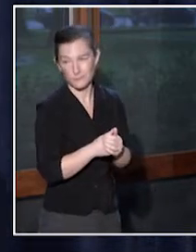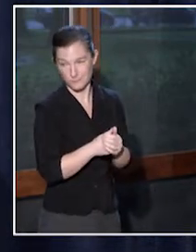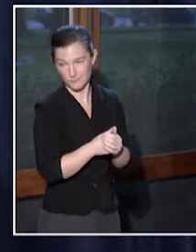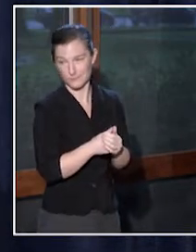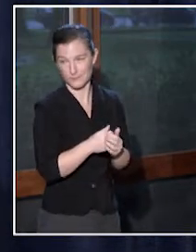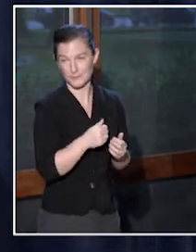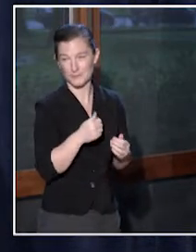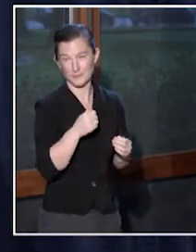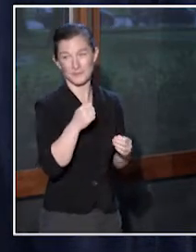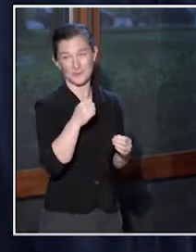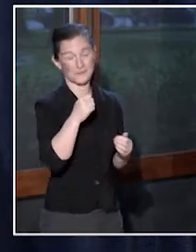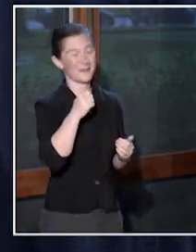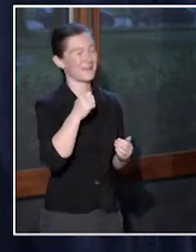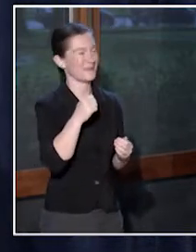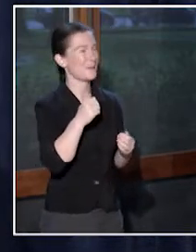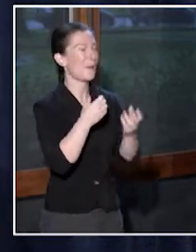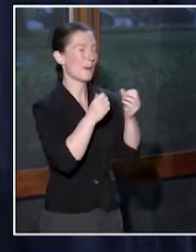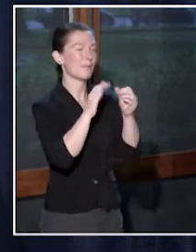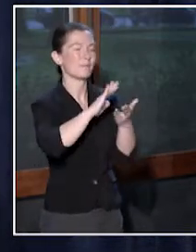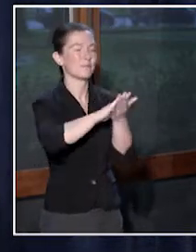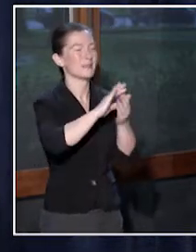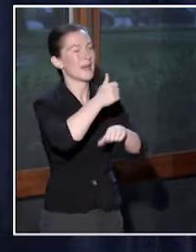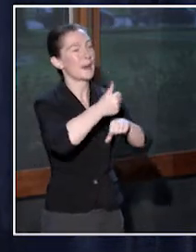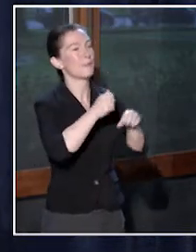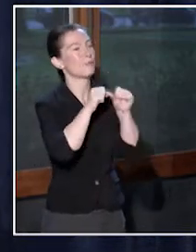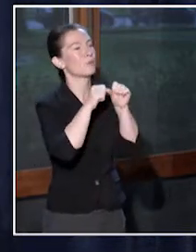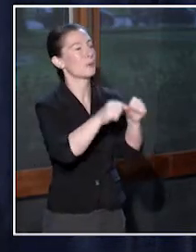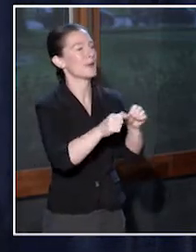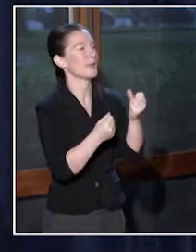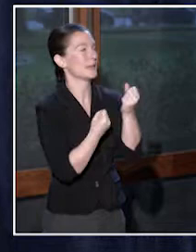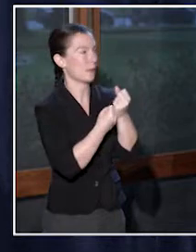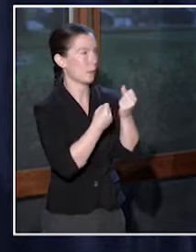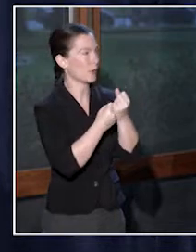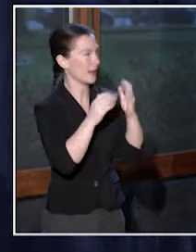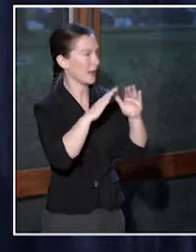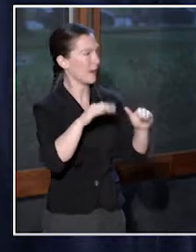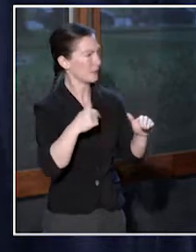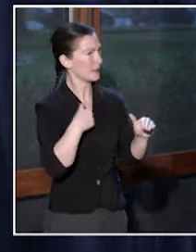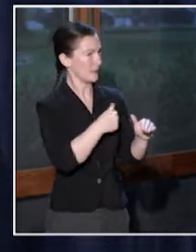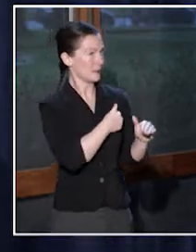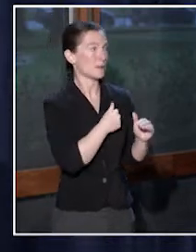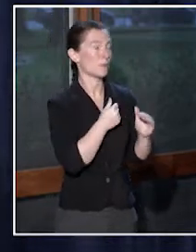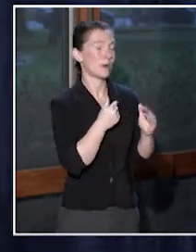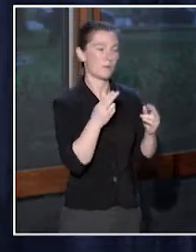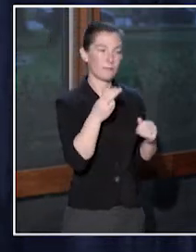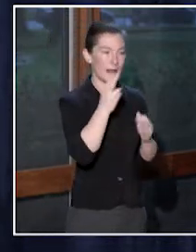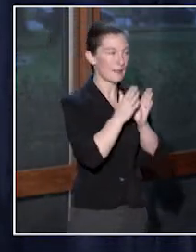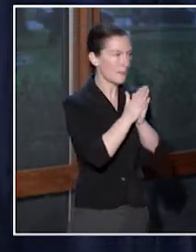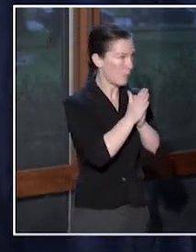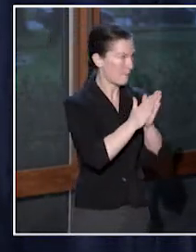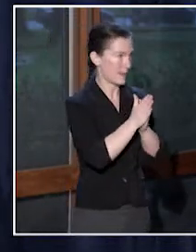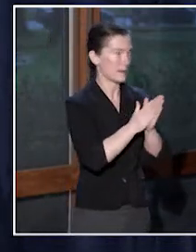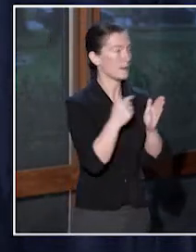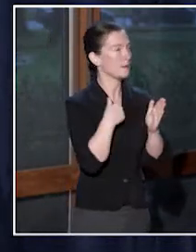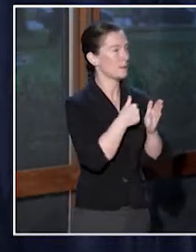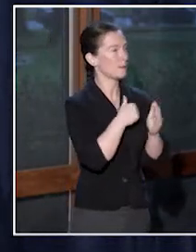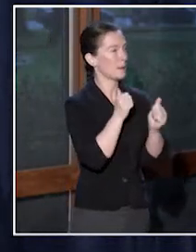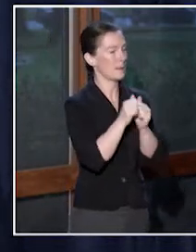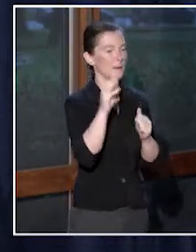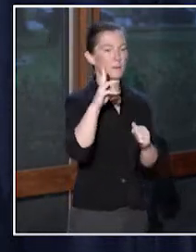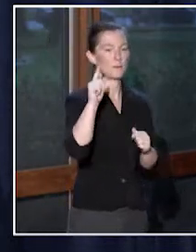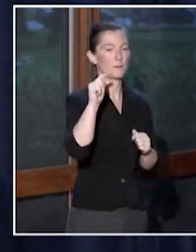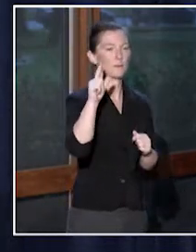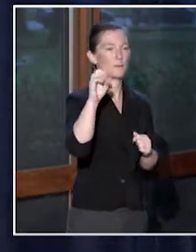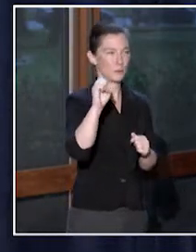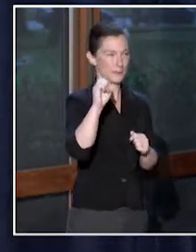called permanent supportive housing, and we're very motivated to do that. We passed a new multi-program just last week and